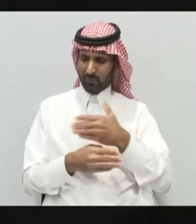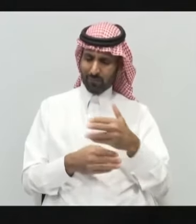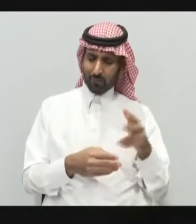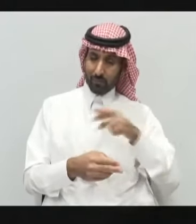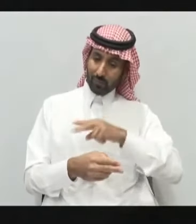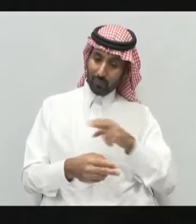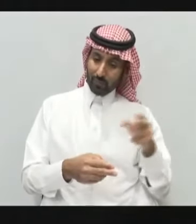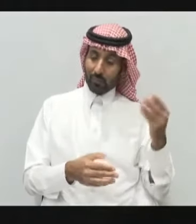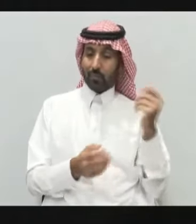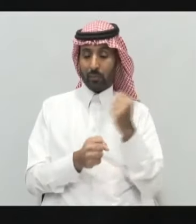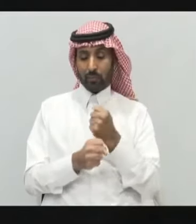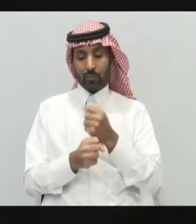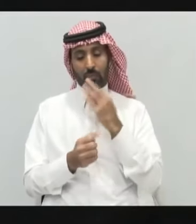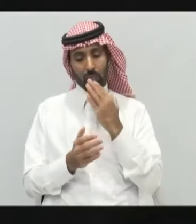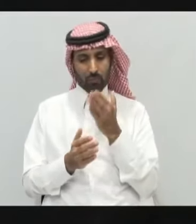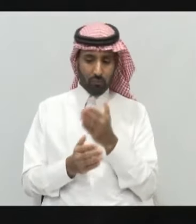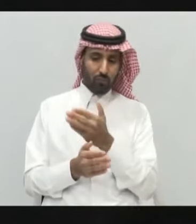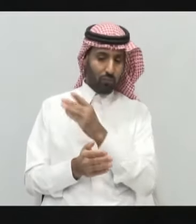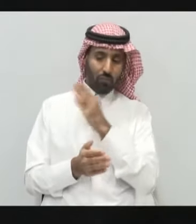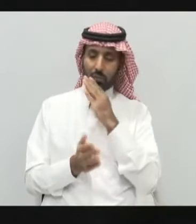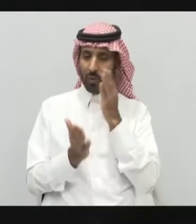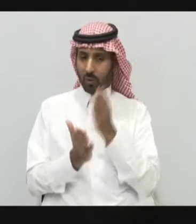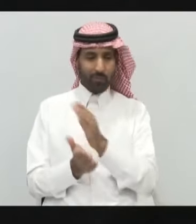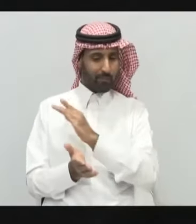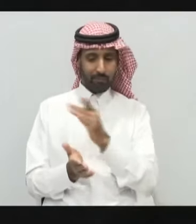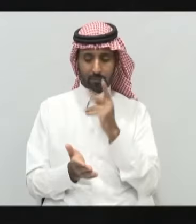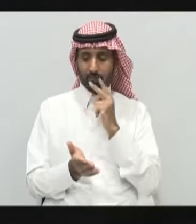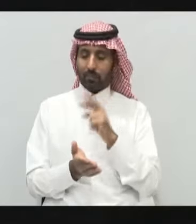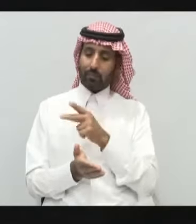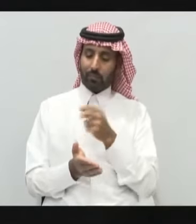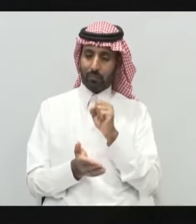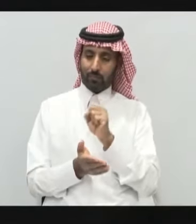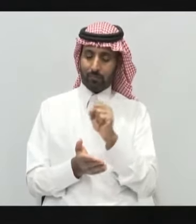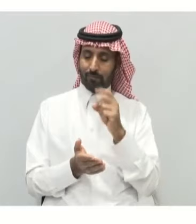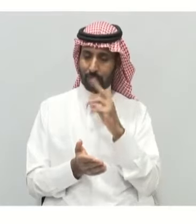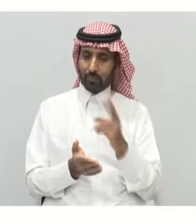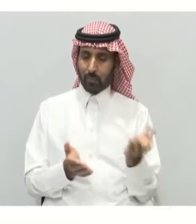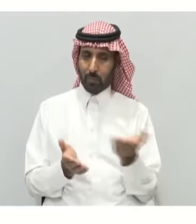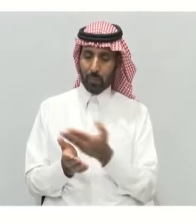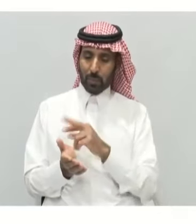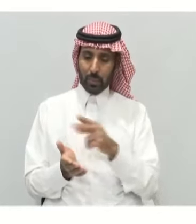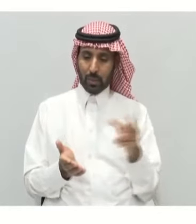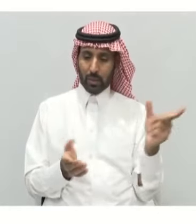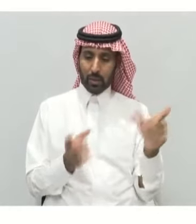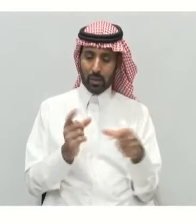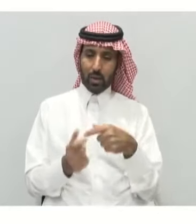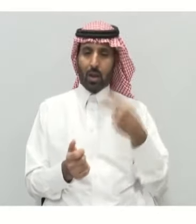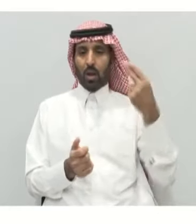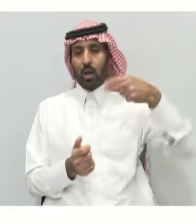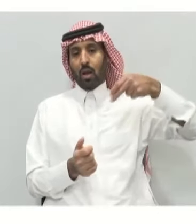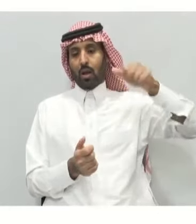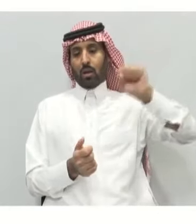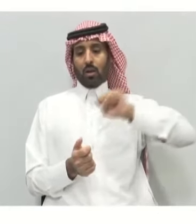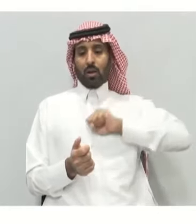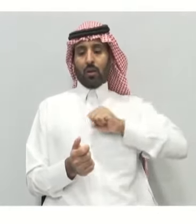not have a system, or they are not regular. They have their own form. For example, have.